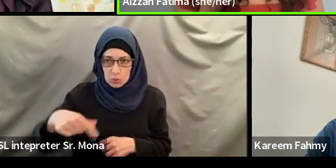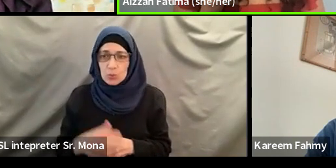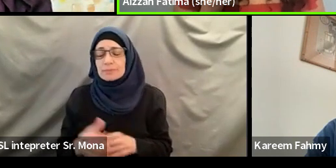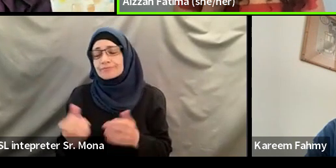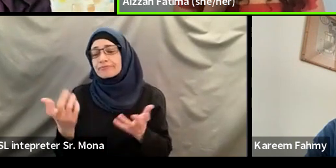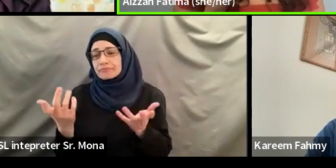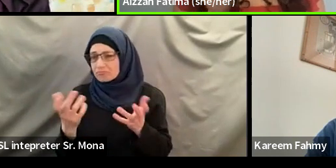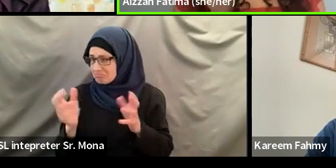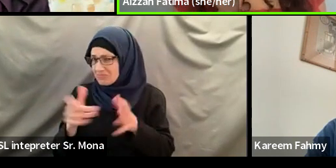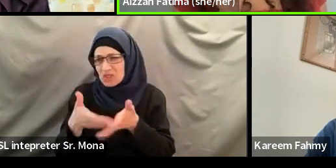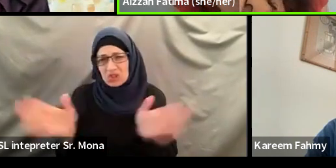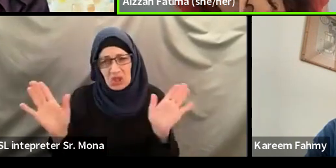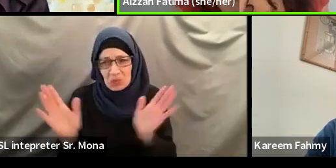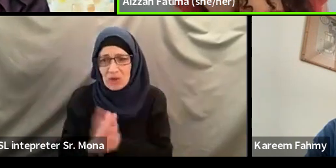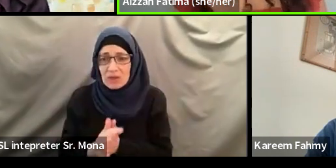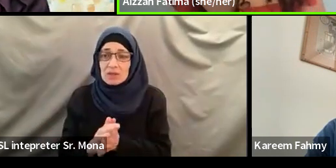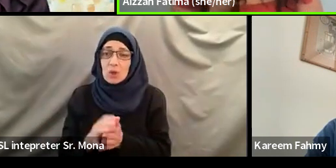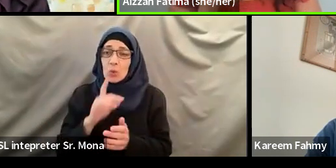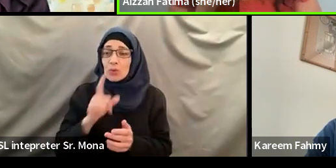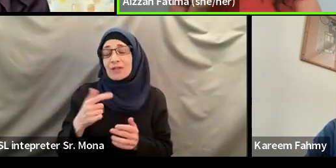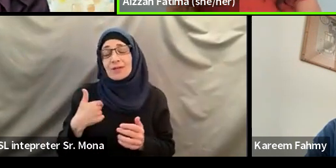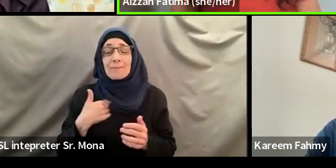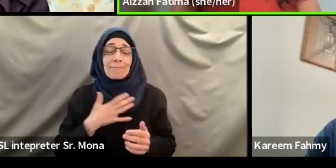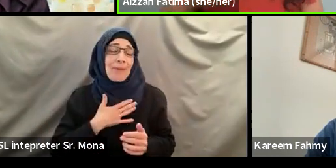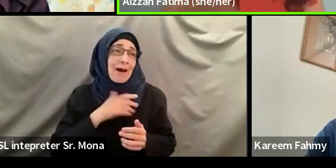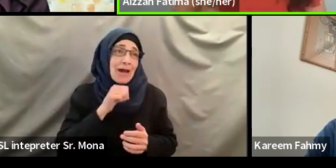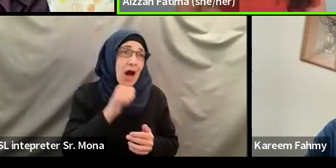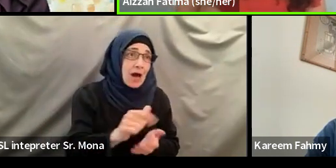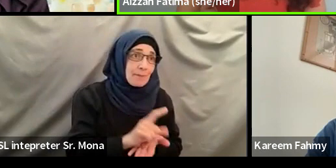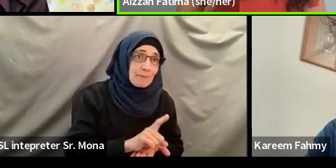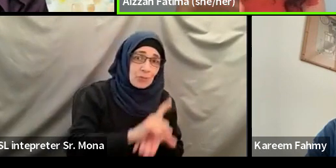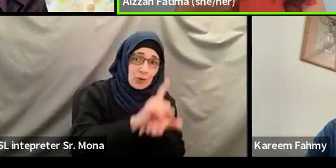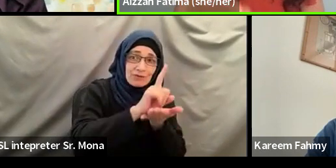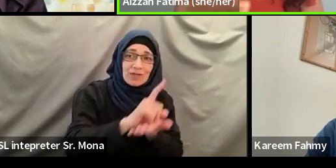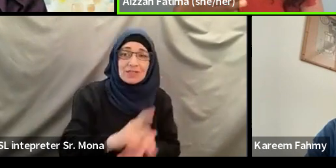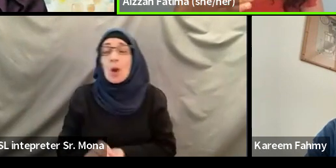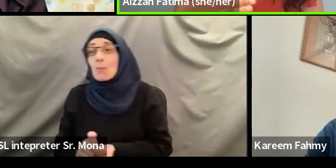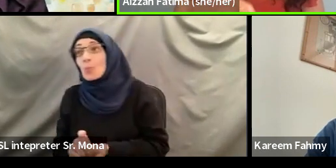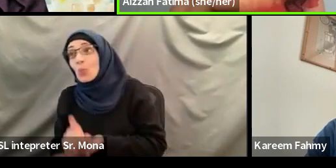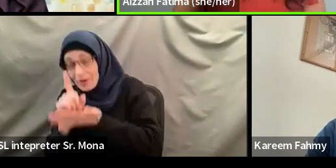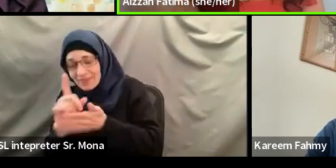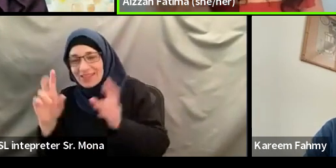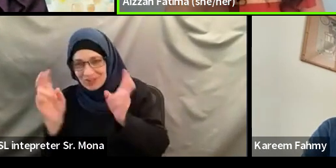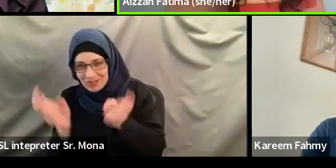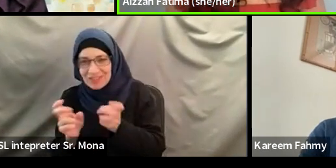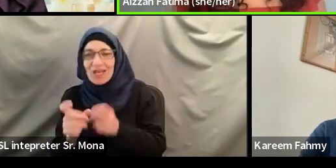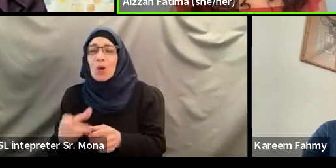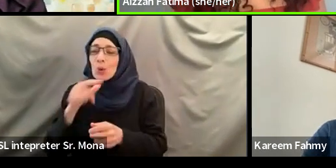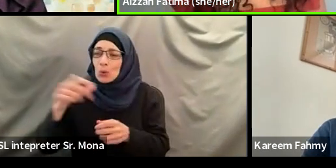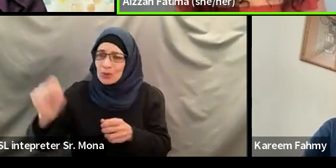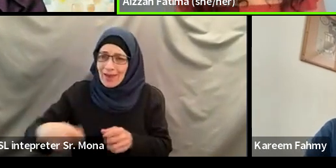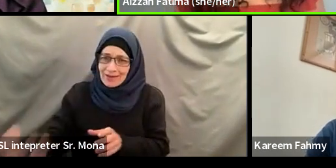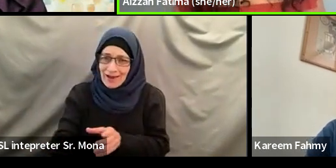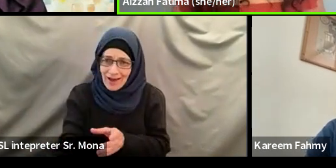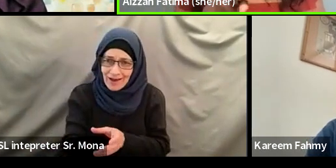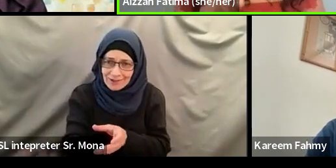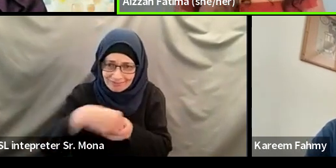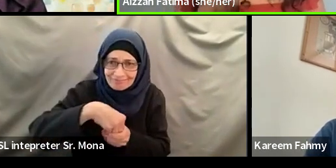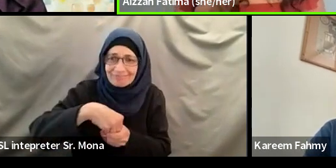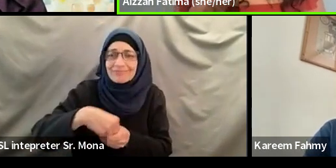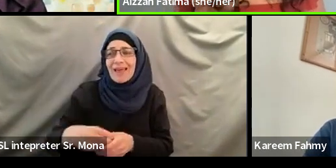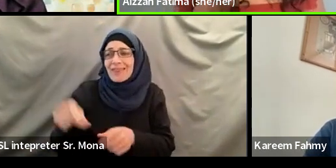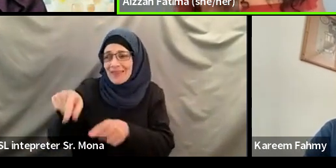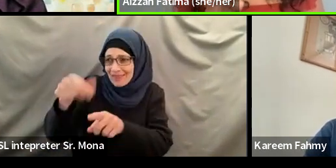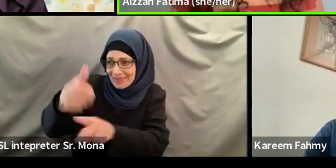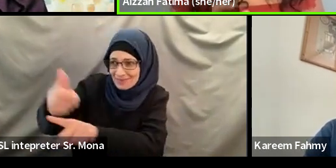my unprivileged privilege, who else can I bring to the table that is even like more unprivileged than I am? So that's